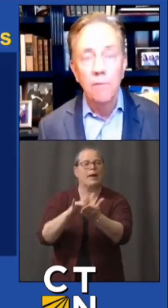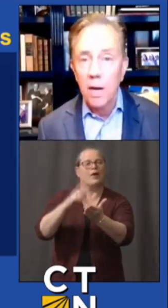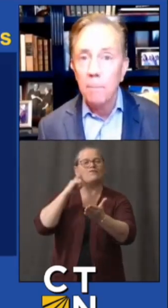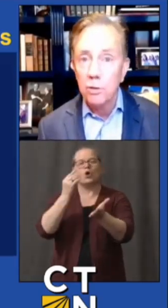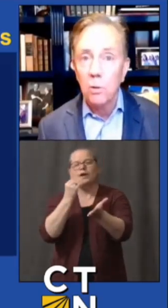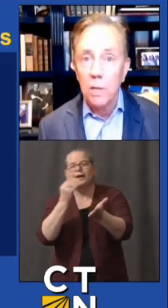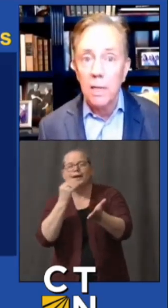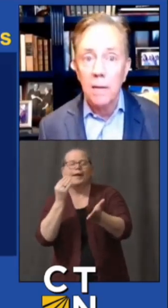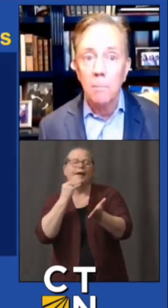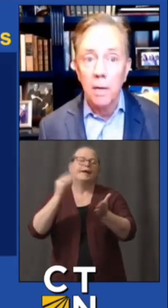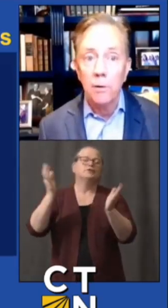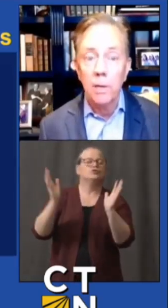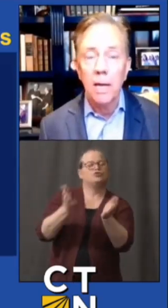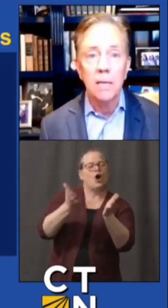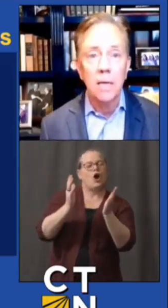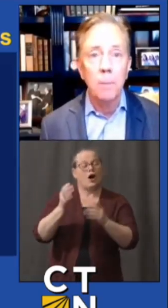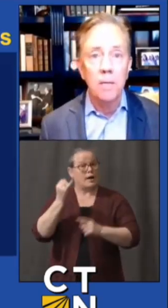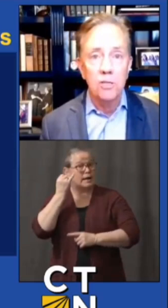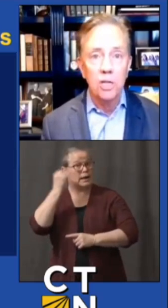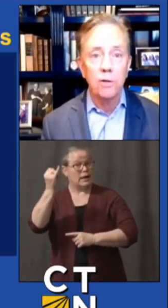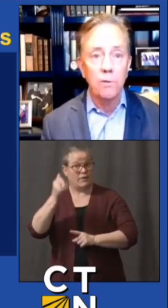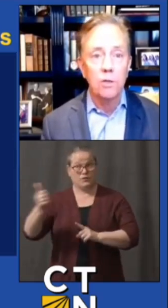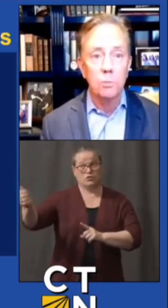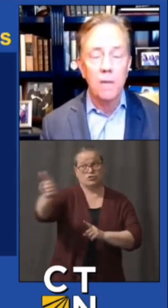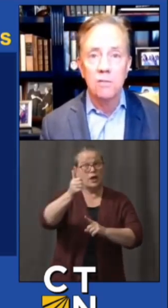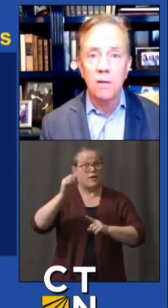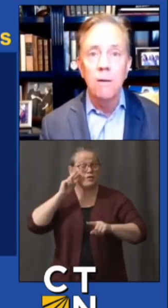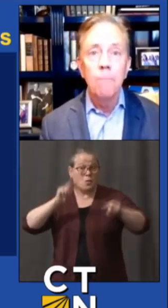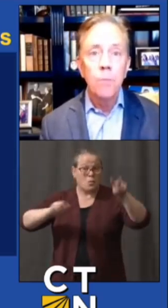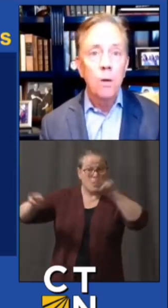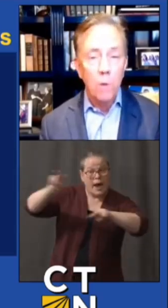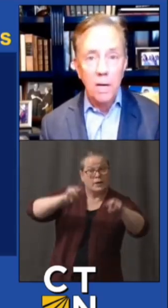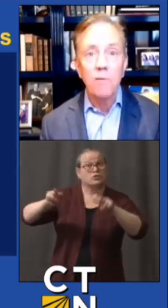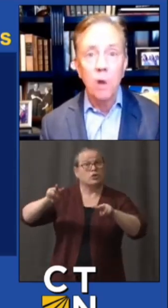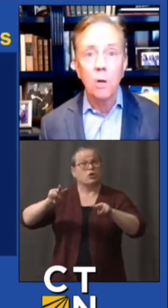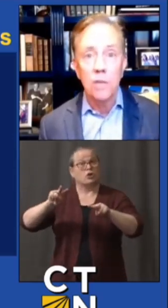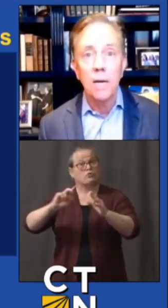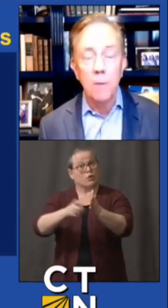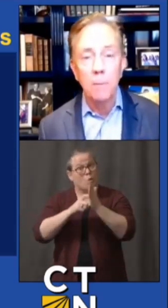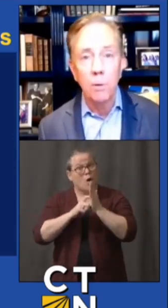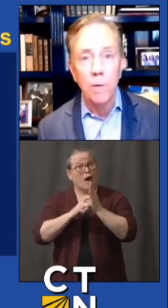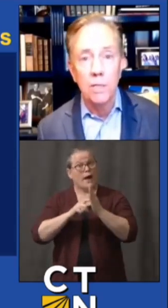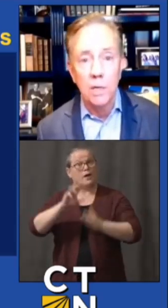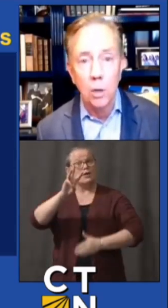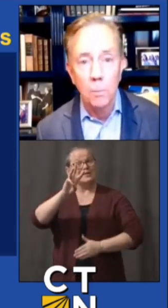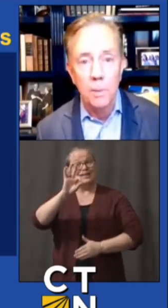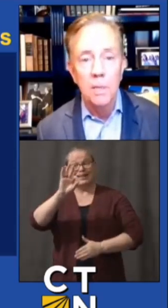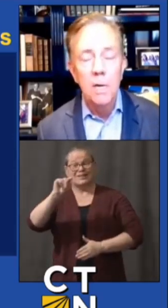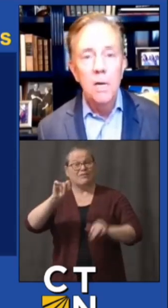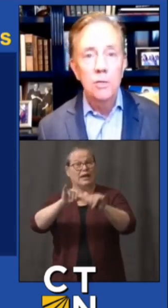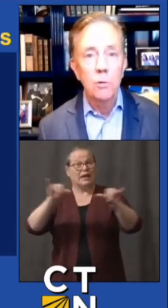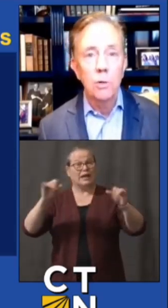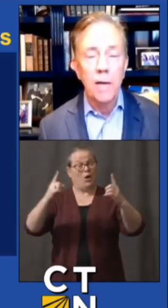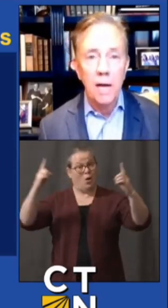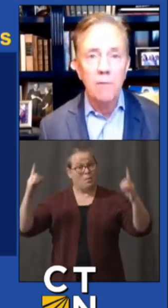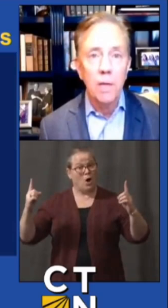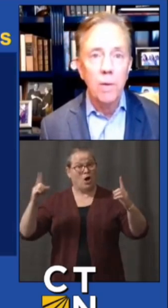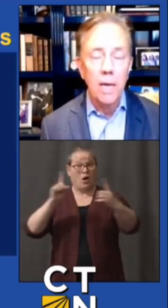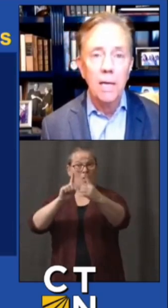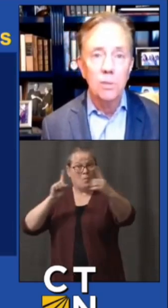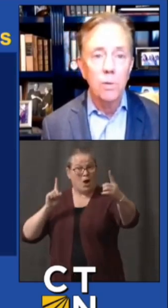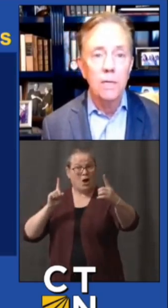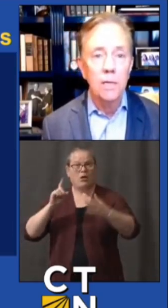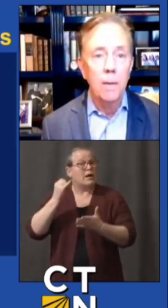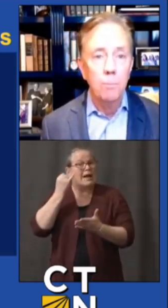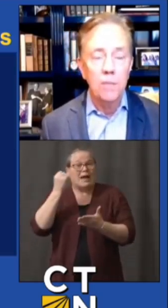If you're not patrolling that and monitoring that and keeping the 6 foot of spacing, we're going to have a hard time keeping retail open. So we're doing everything we